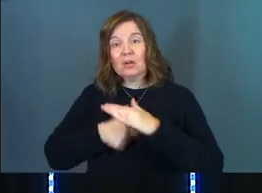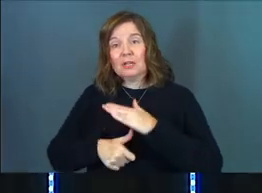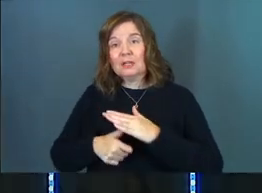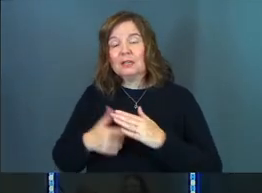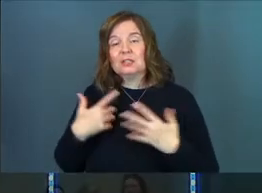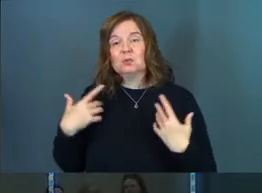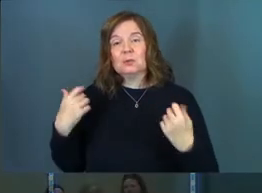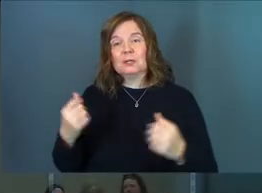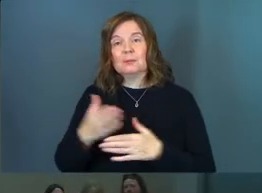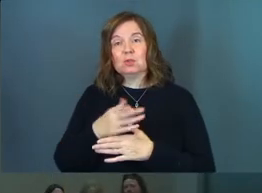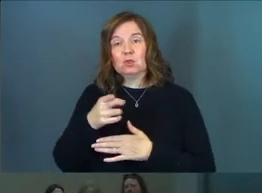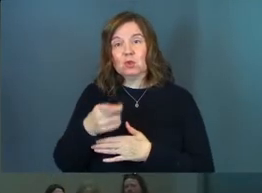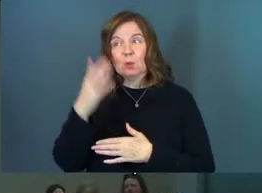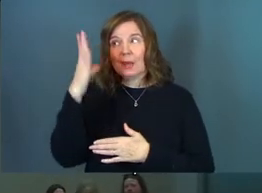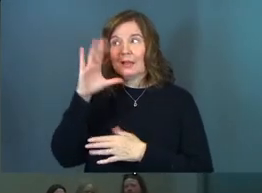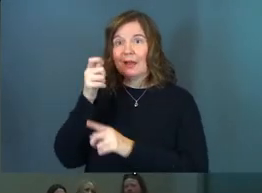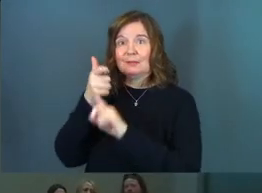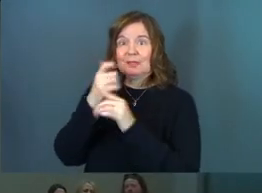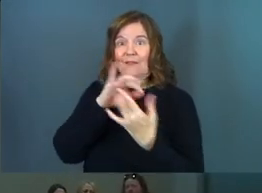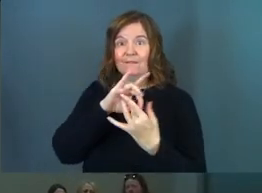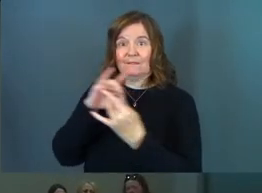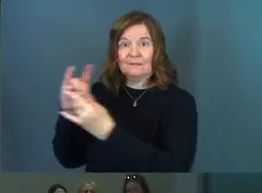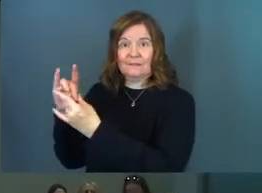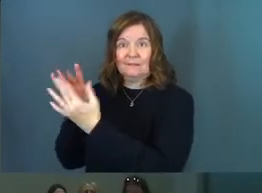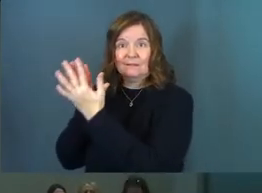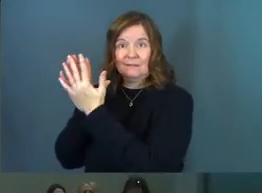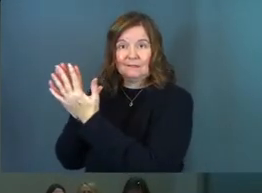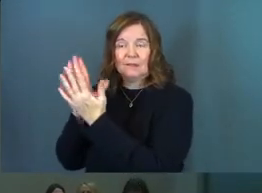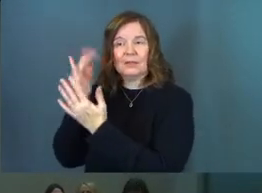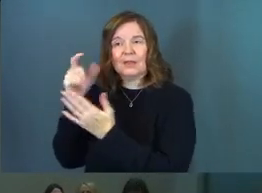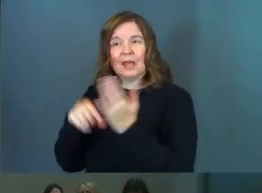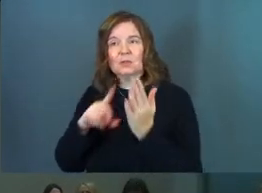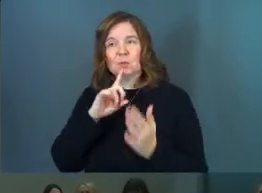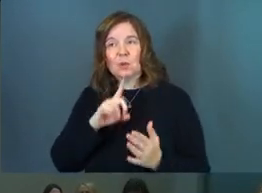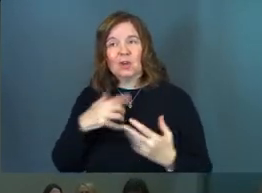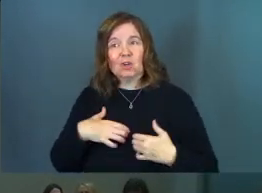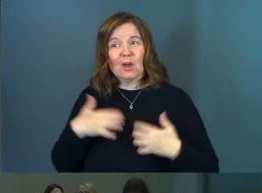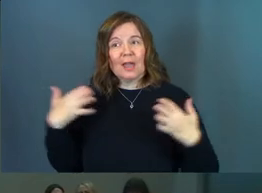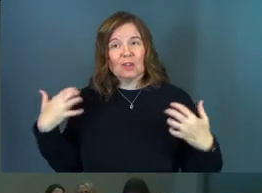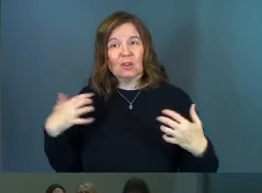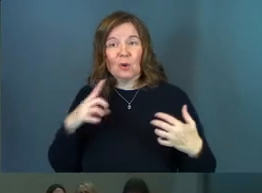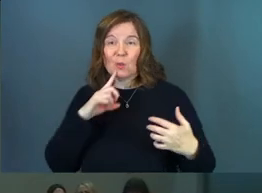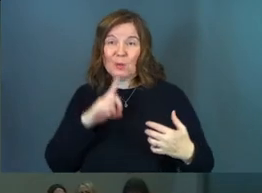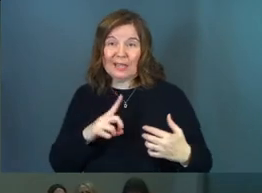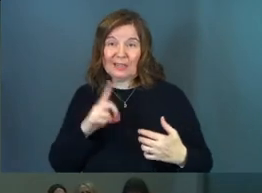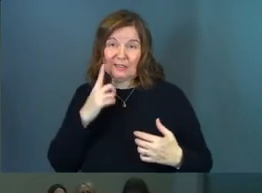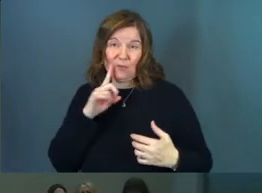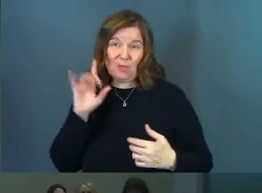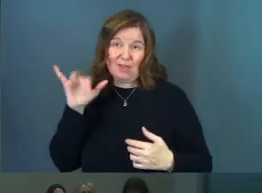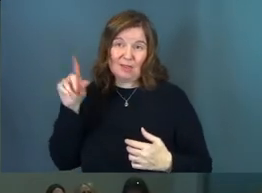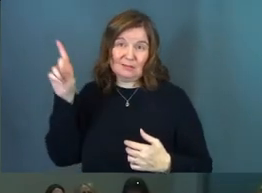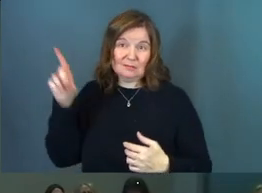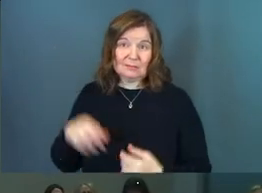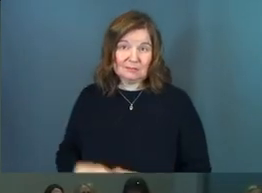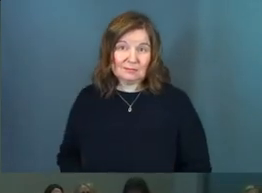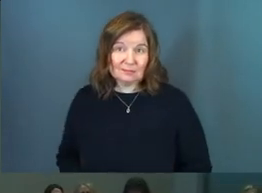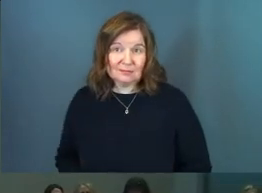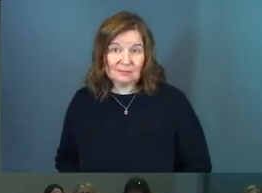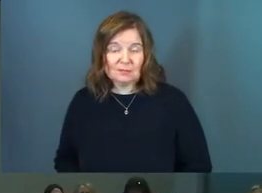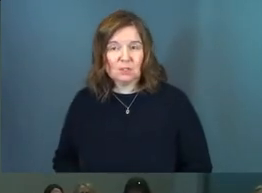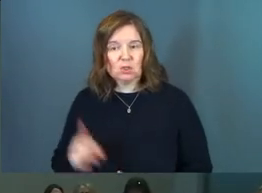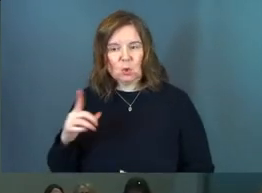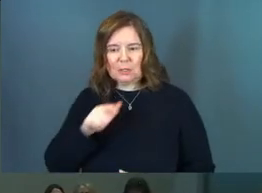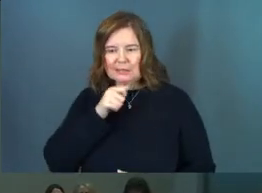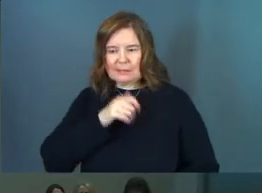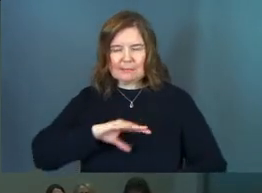Underneath it is a restoration between you and God himself. Because that's where your anger ultimately is.